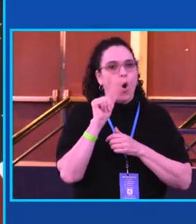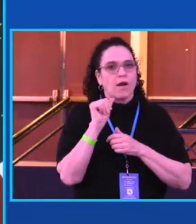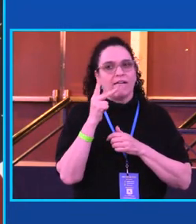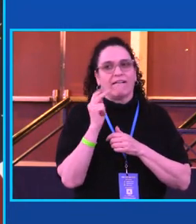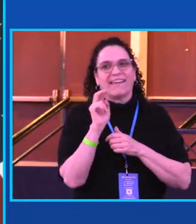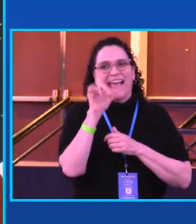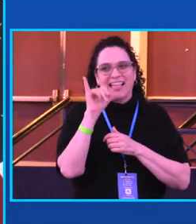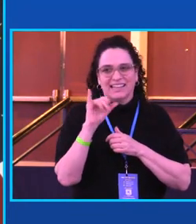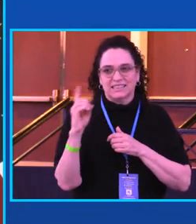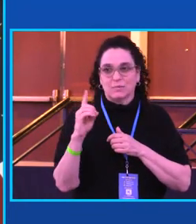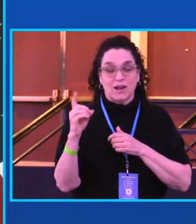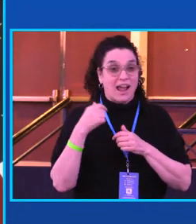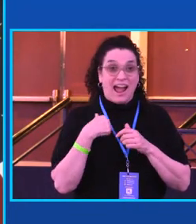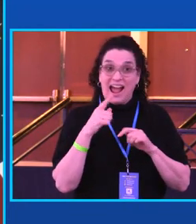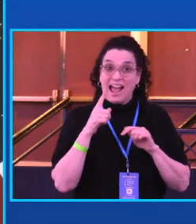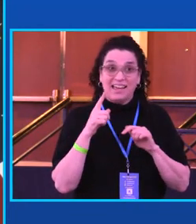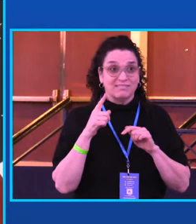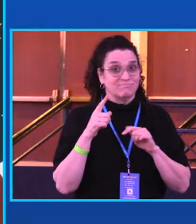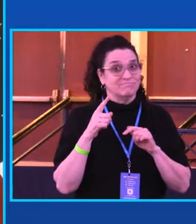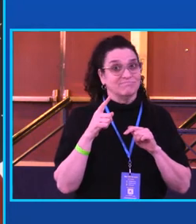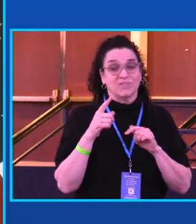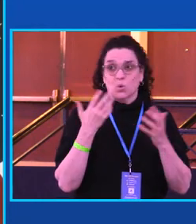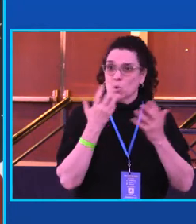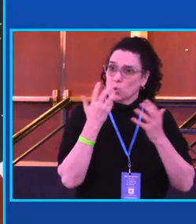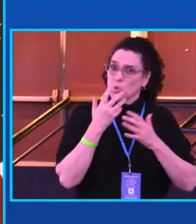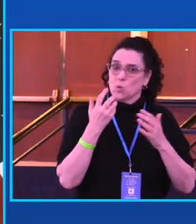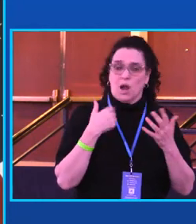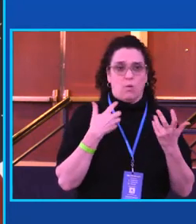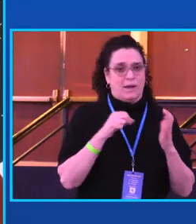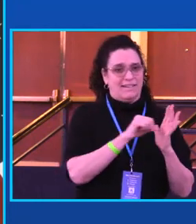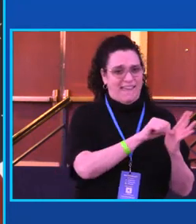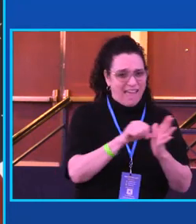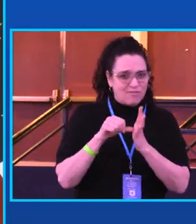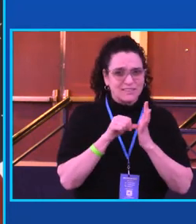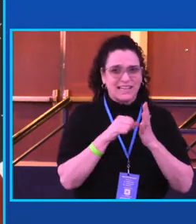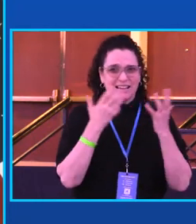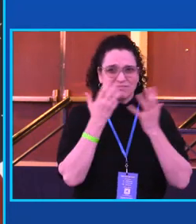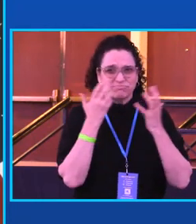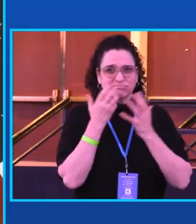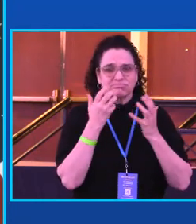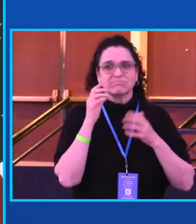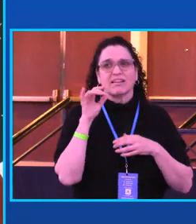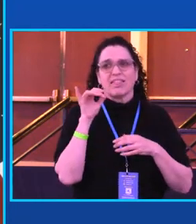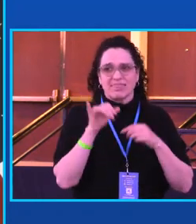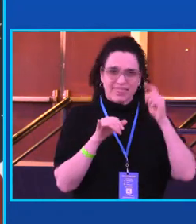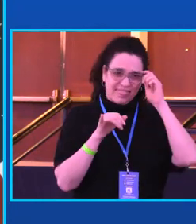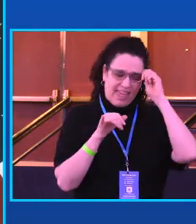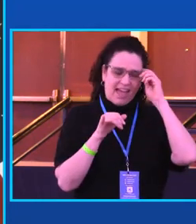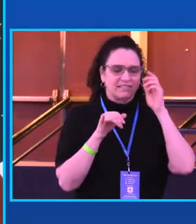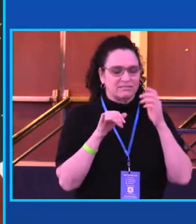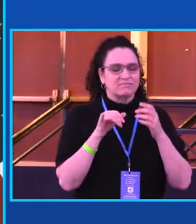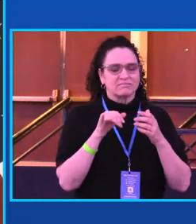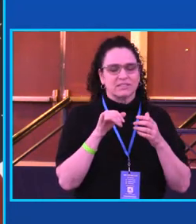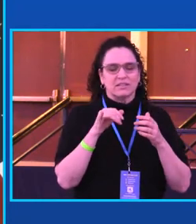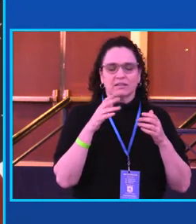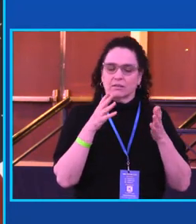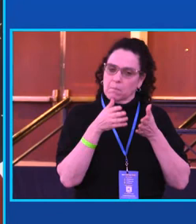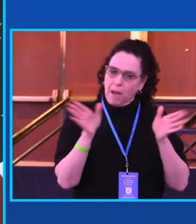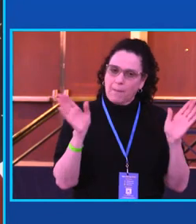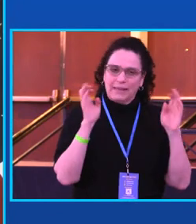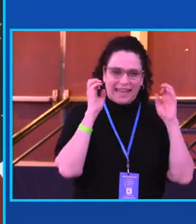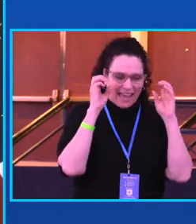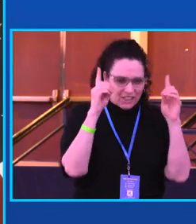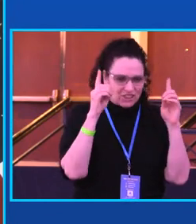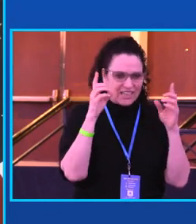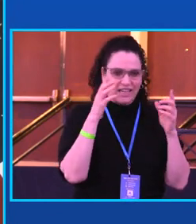I cannot understate how devastating the Brownback tax experiment was to the state. Public education was cut. Funds were